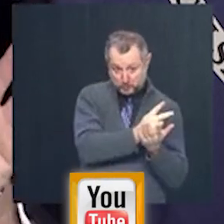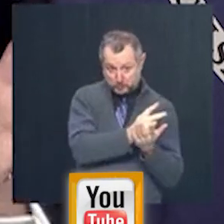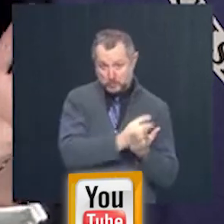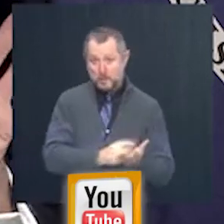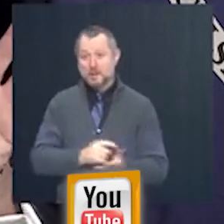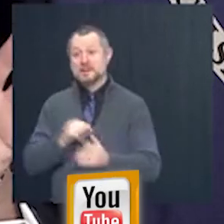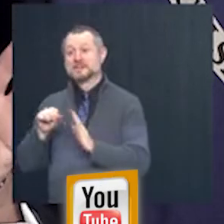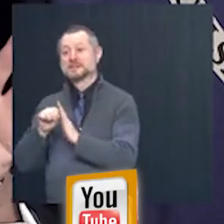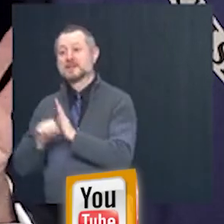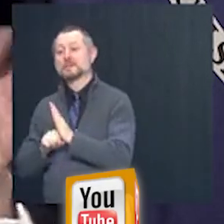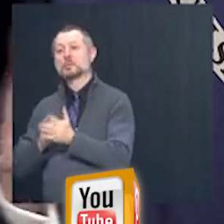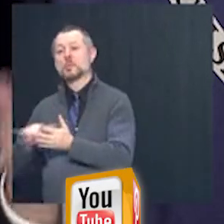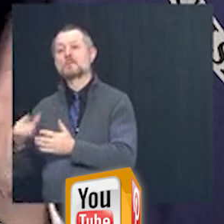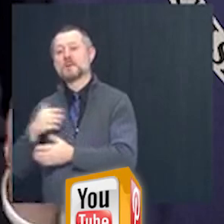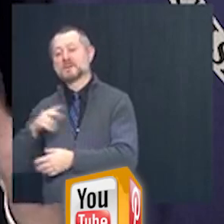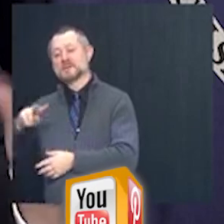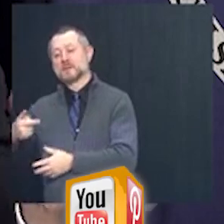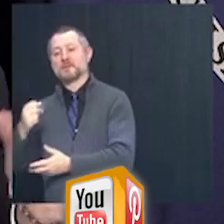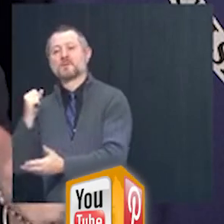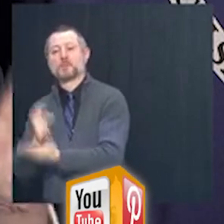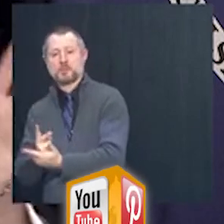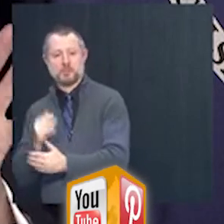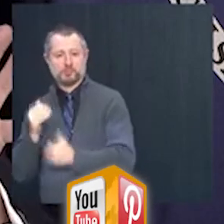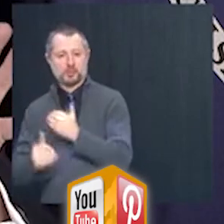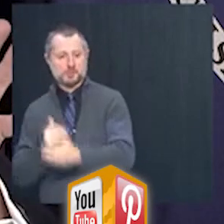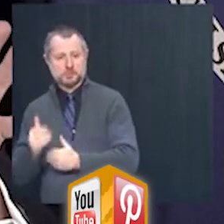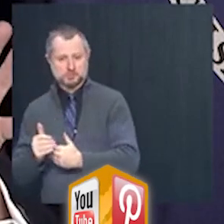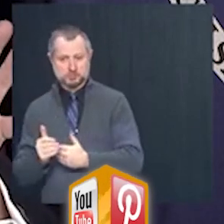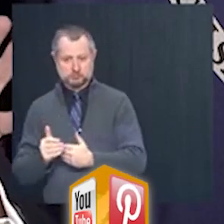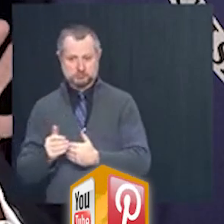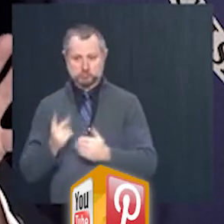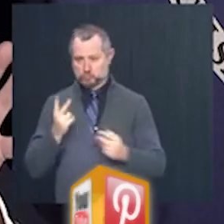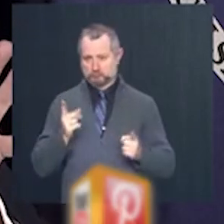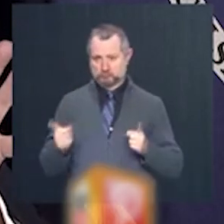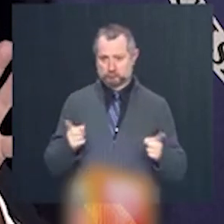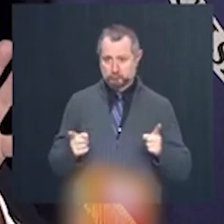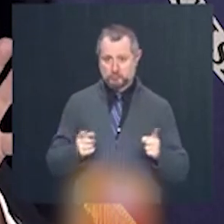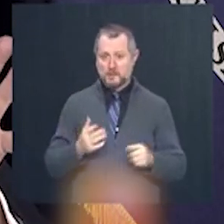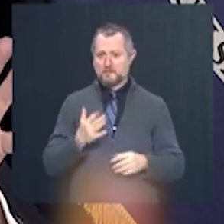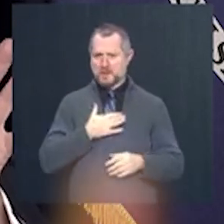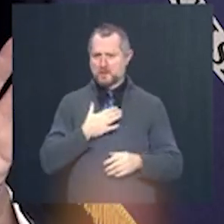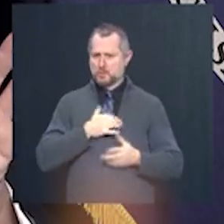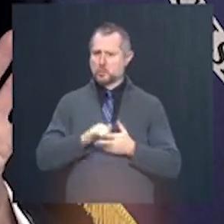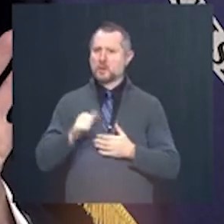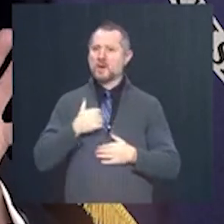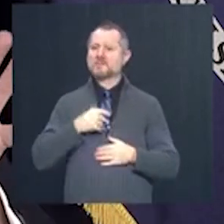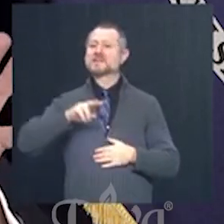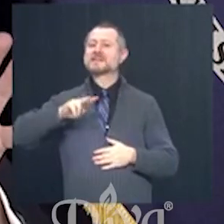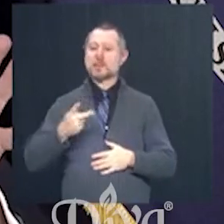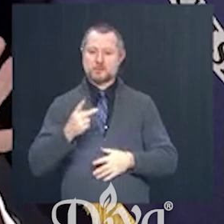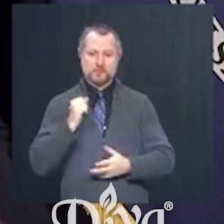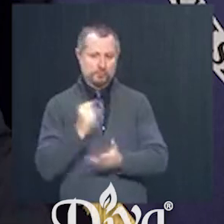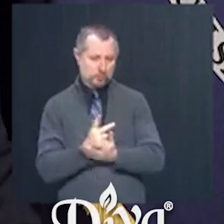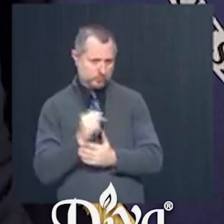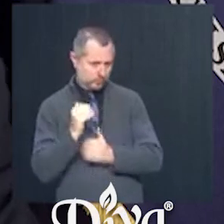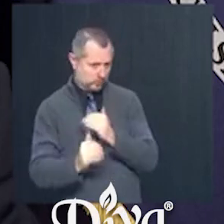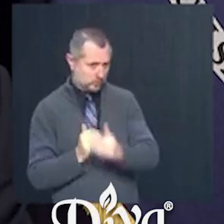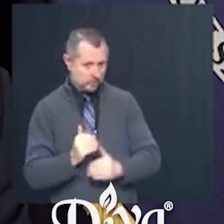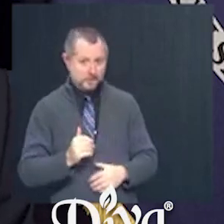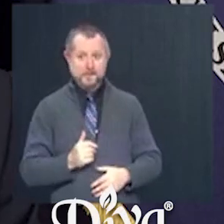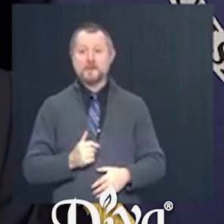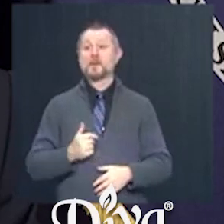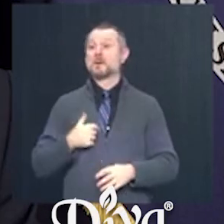a second approval, in case you were nervous about Trump, second approval, and then